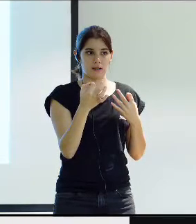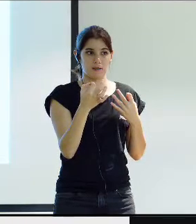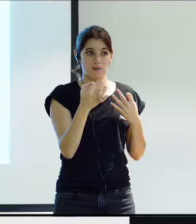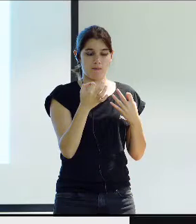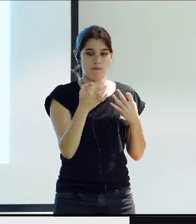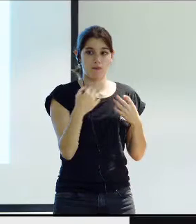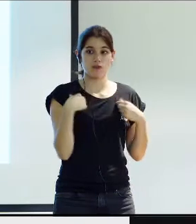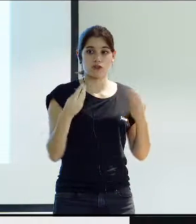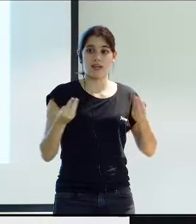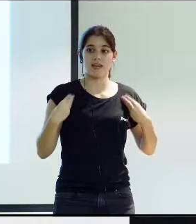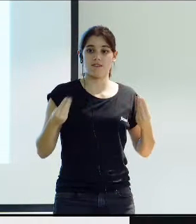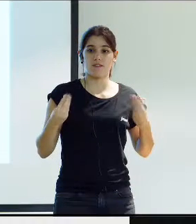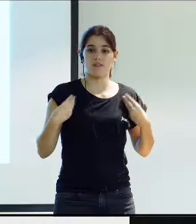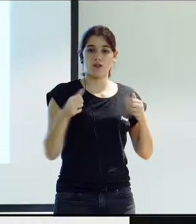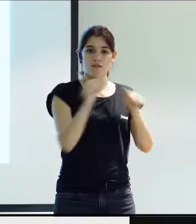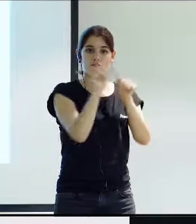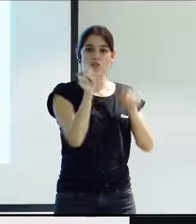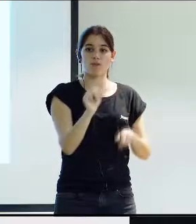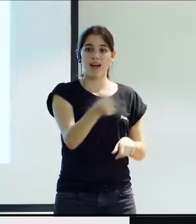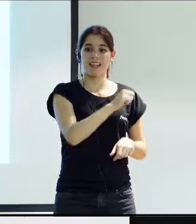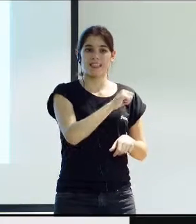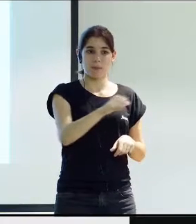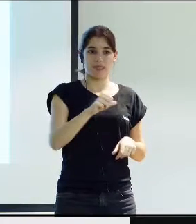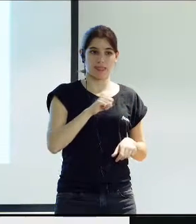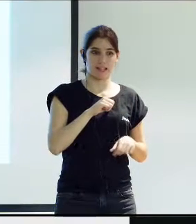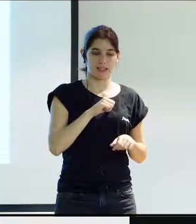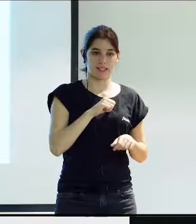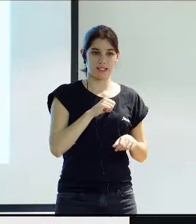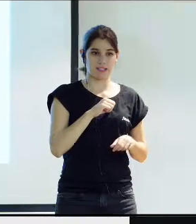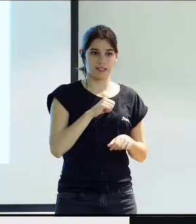market since I got my injury in